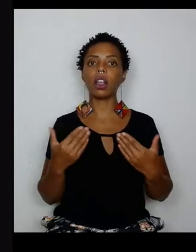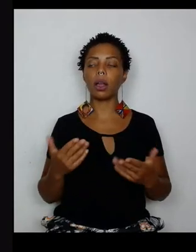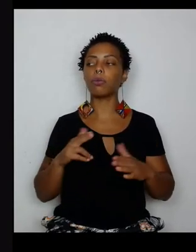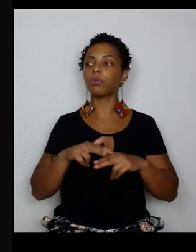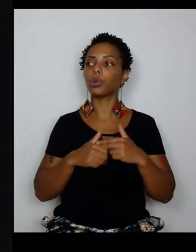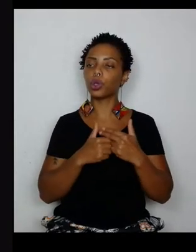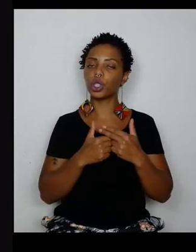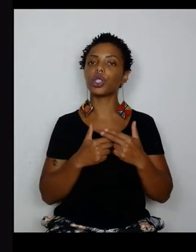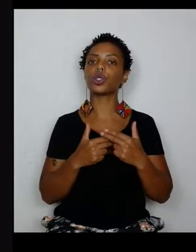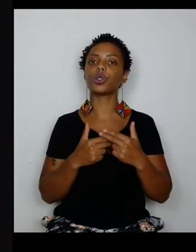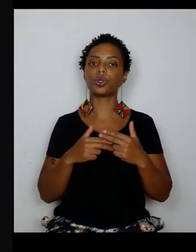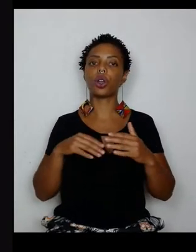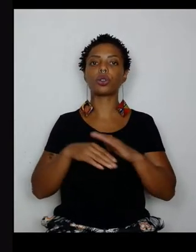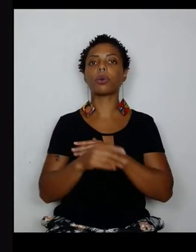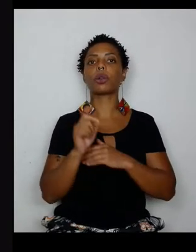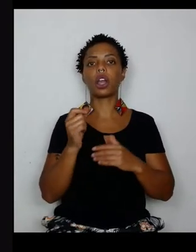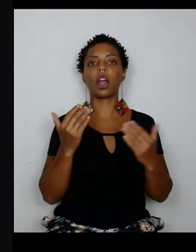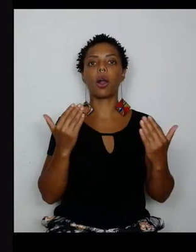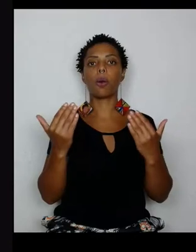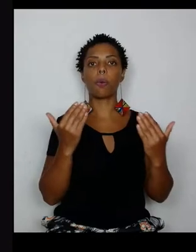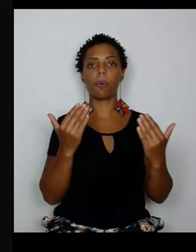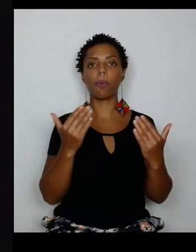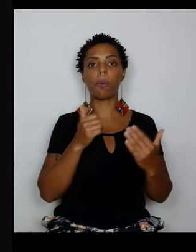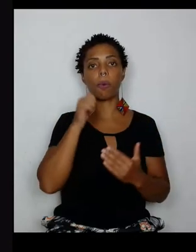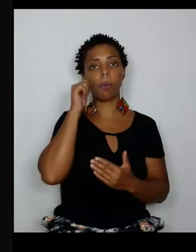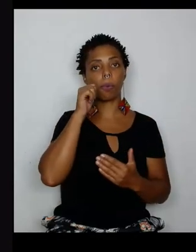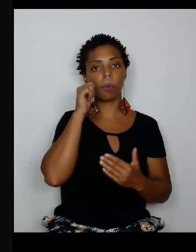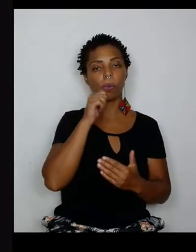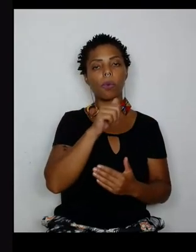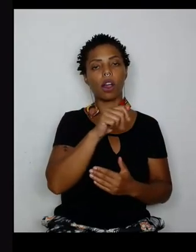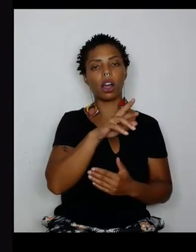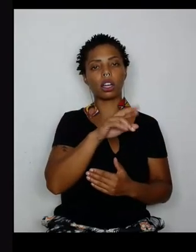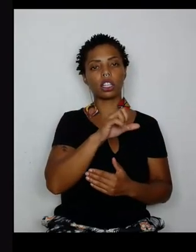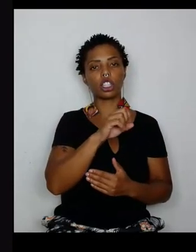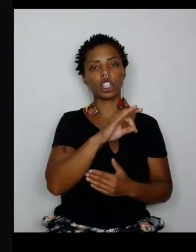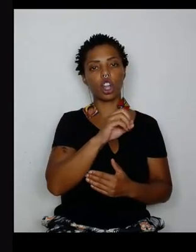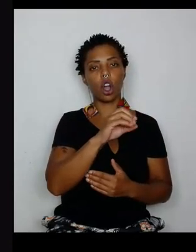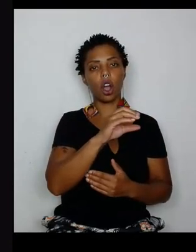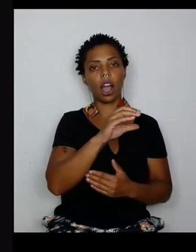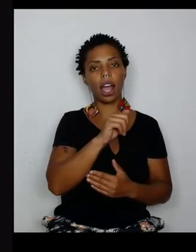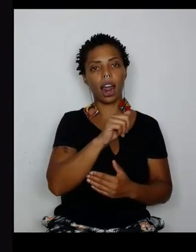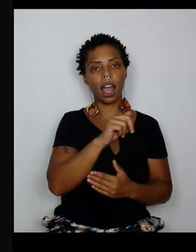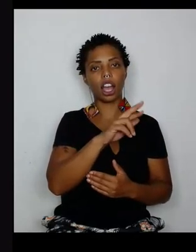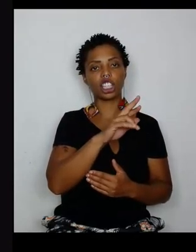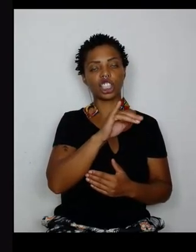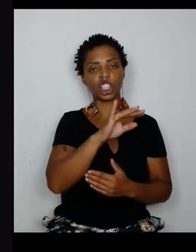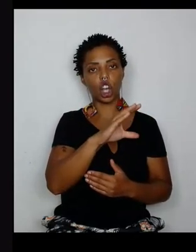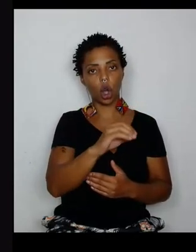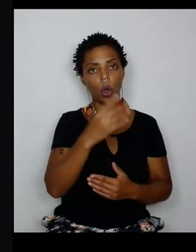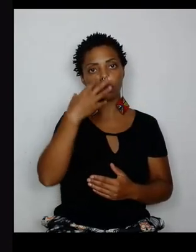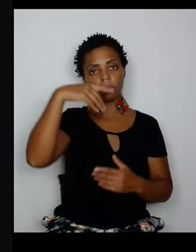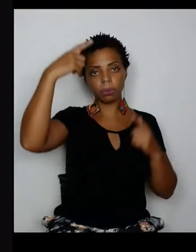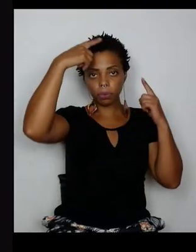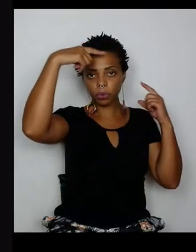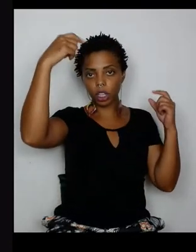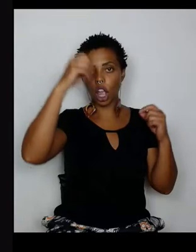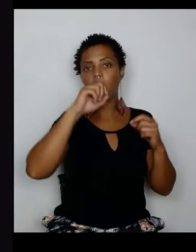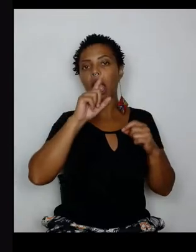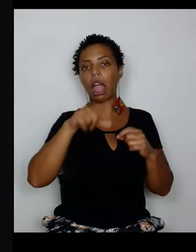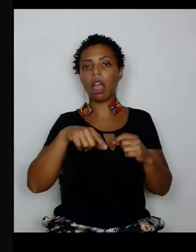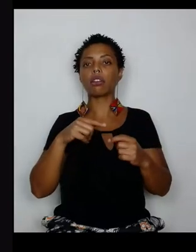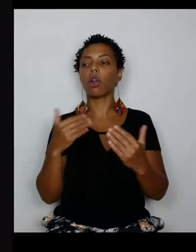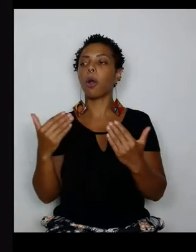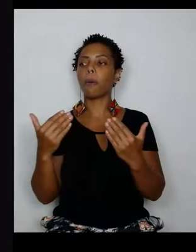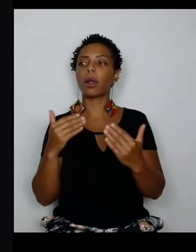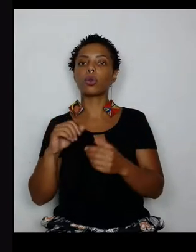femininity with african servants slaves or pages whose dark-skinned foregrounds and